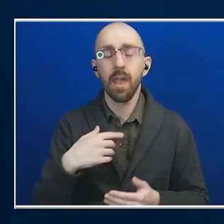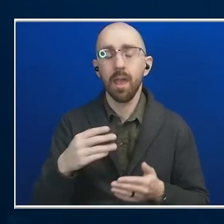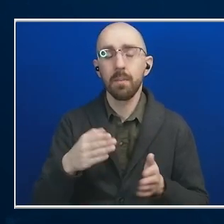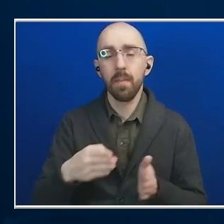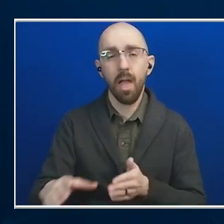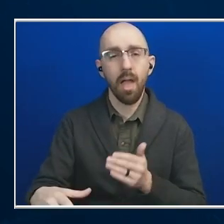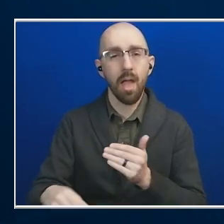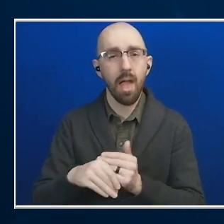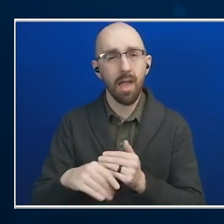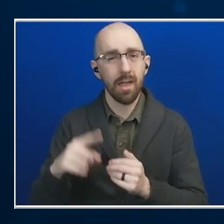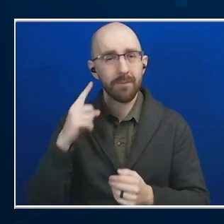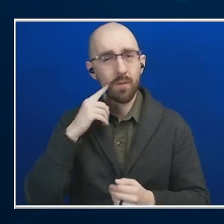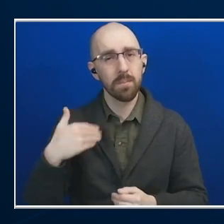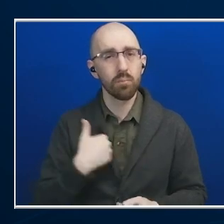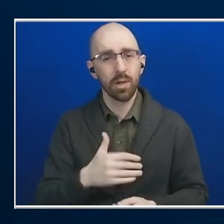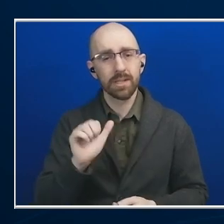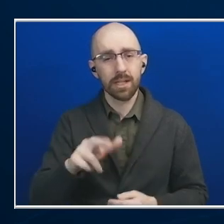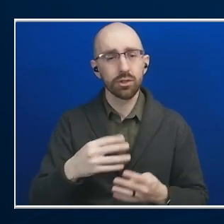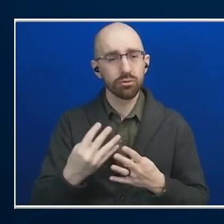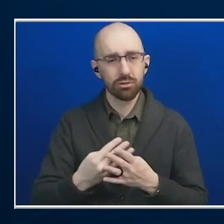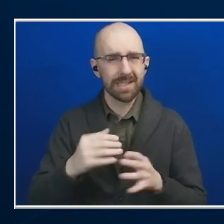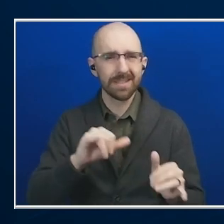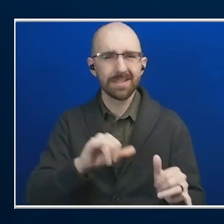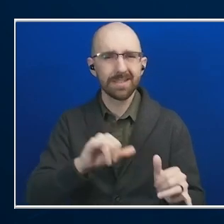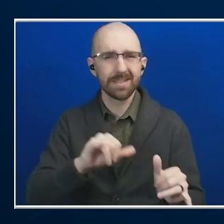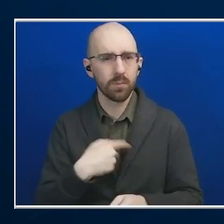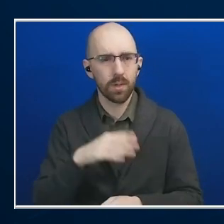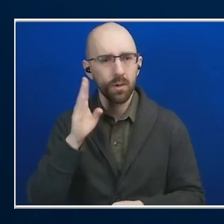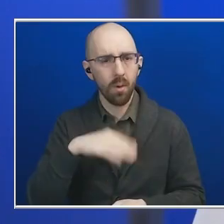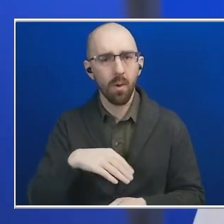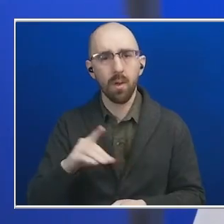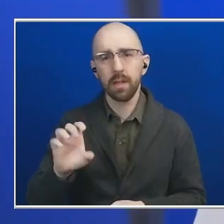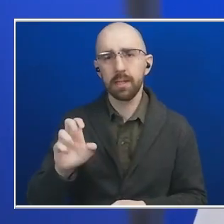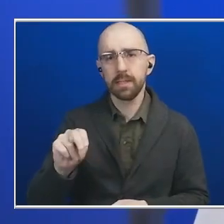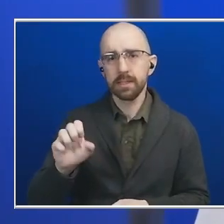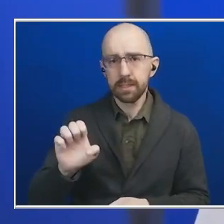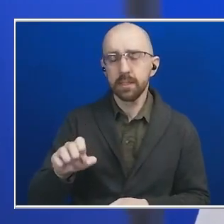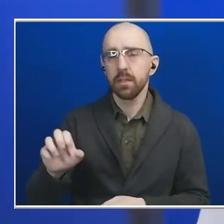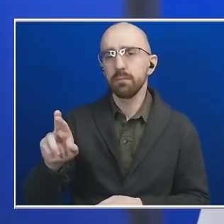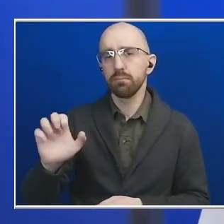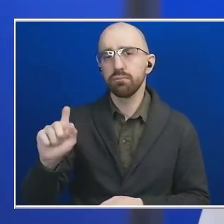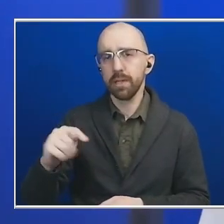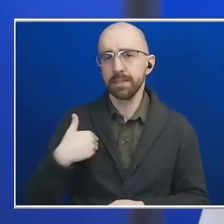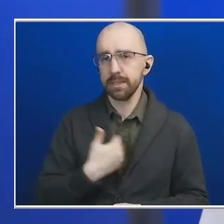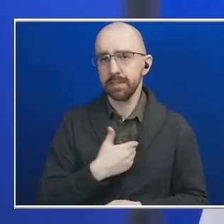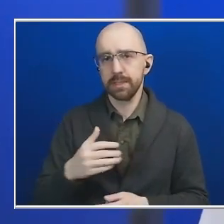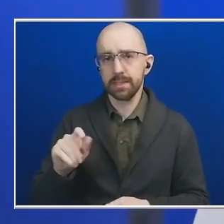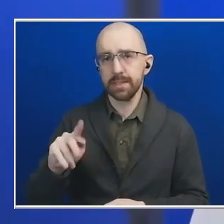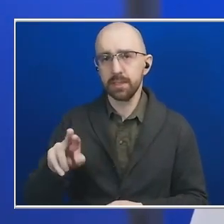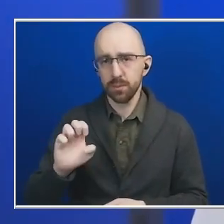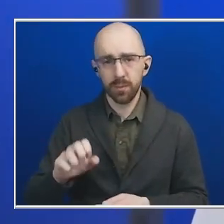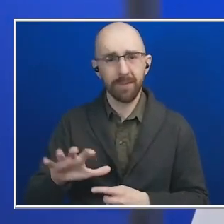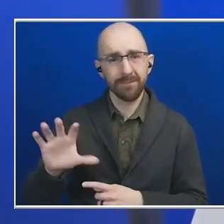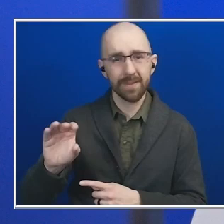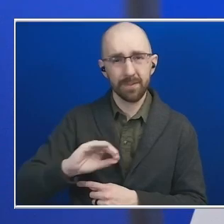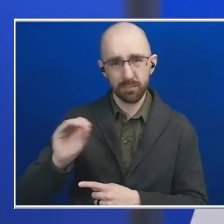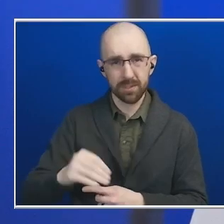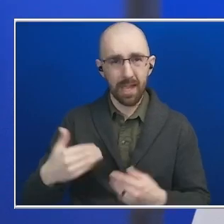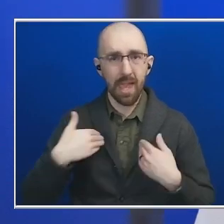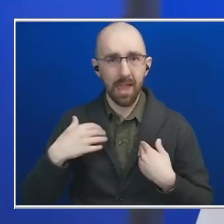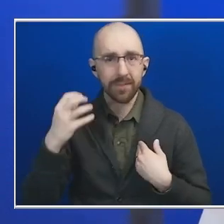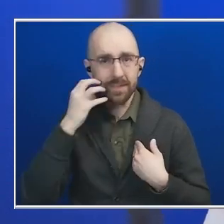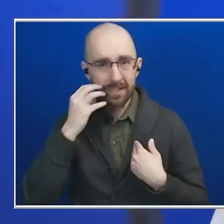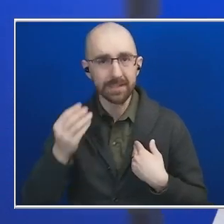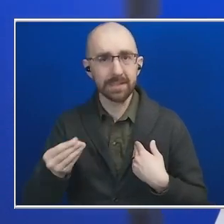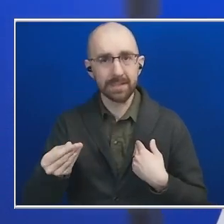it's the same thing. And as we know that for dense breast tissue, like we were mentioning, up to 50% of people have dense breast tissue. And so those are people who